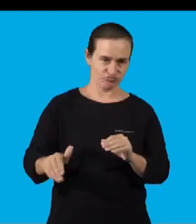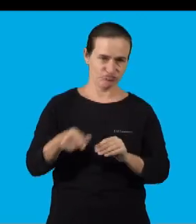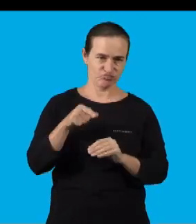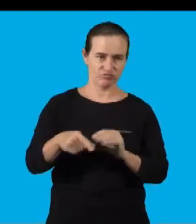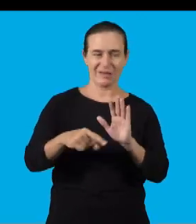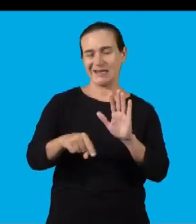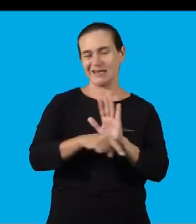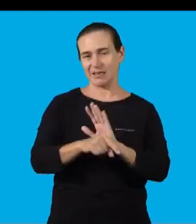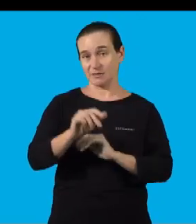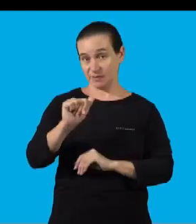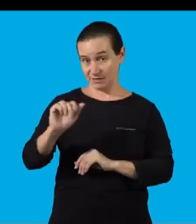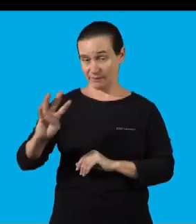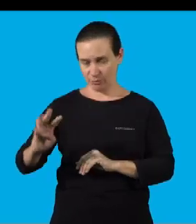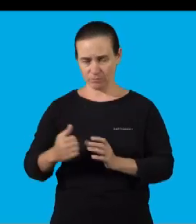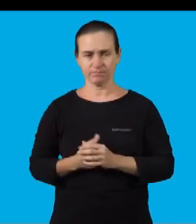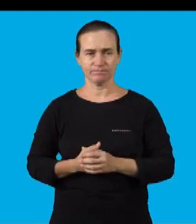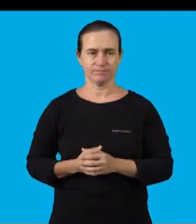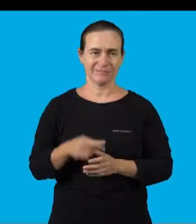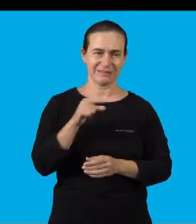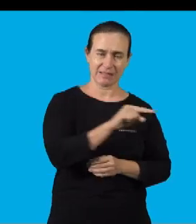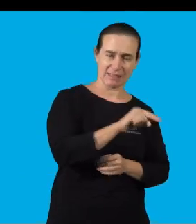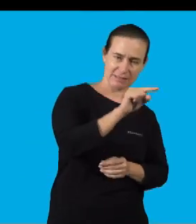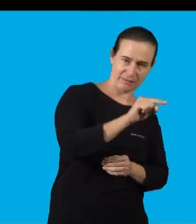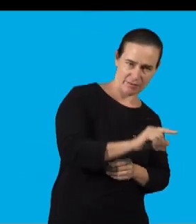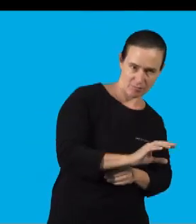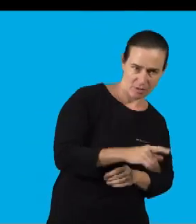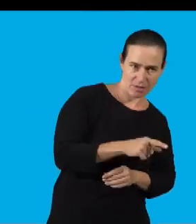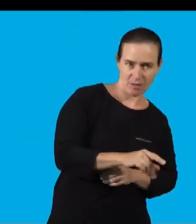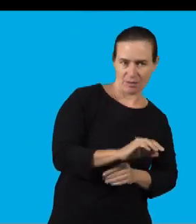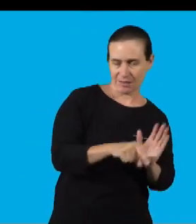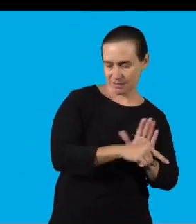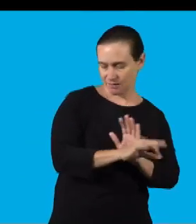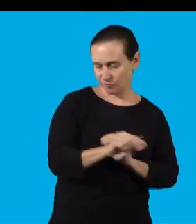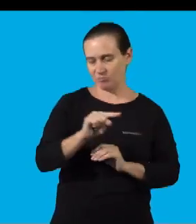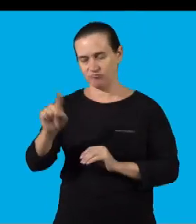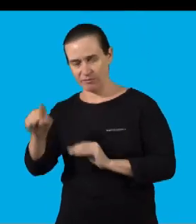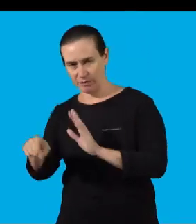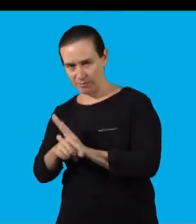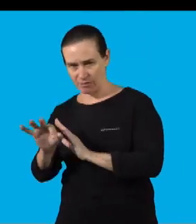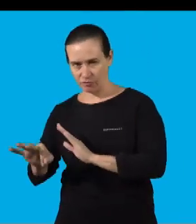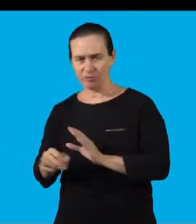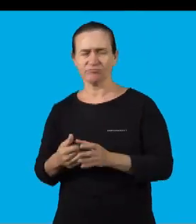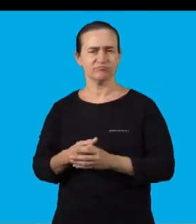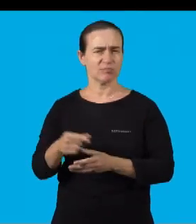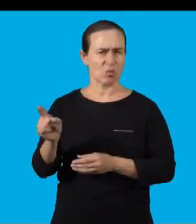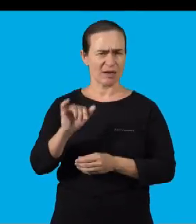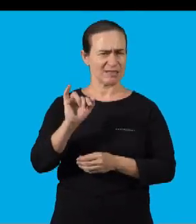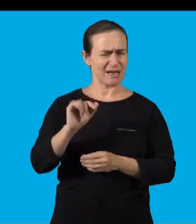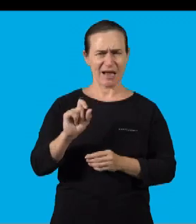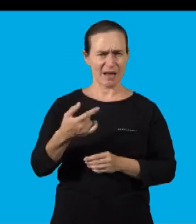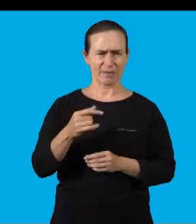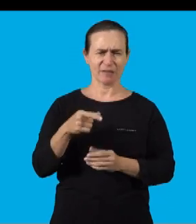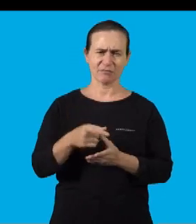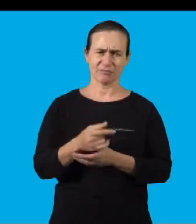a negative 64. We're going to divide both sides by a negative 3. And do you know what happens